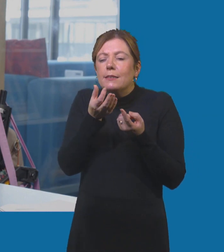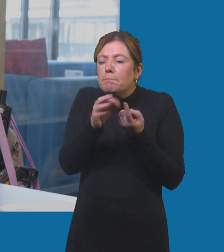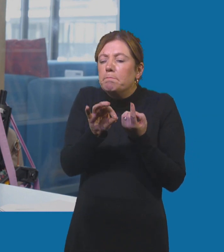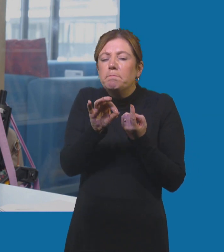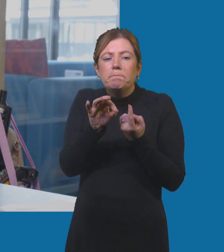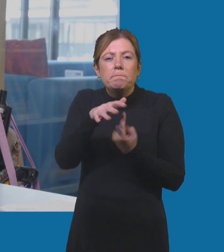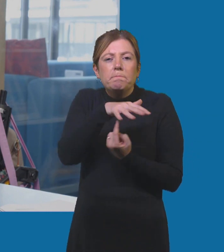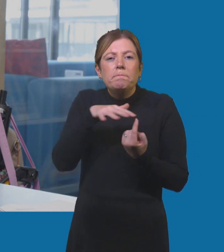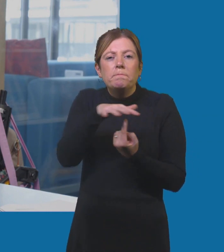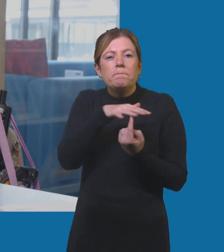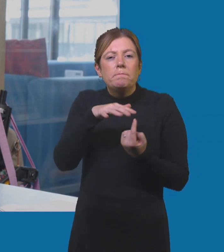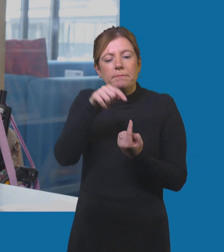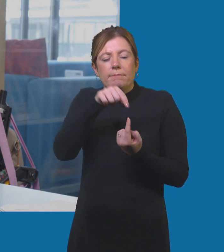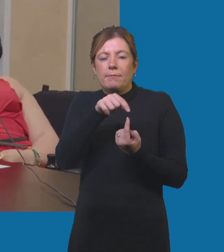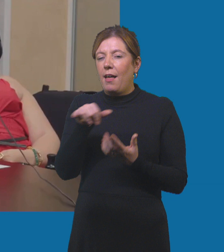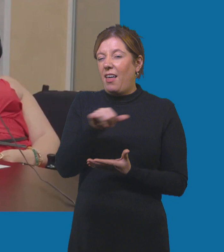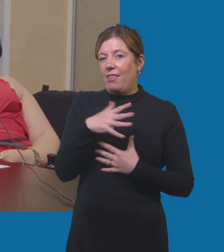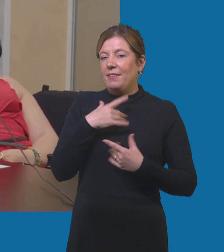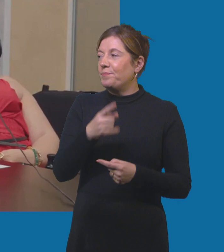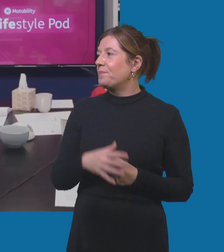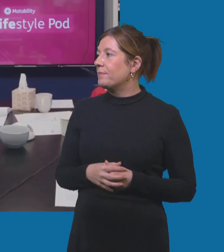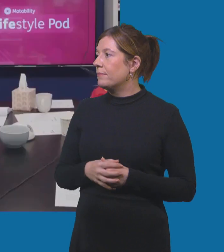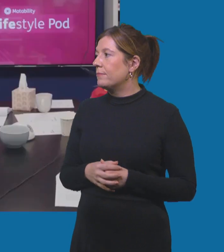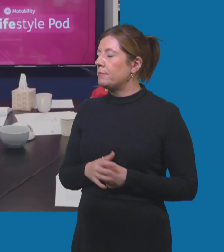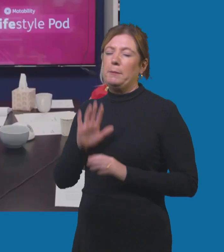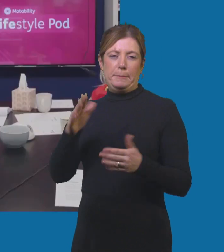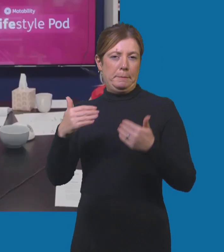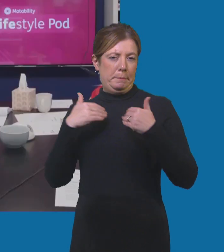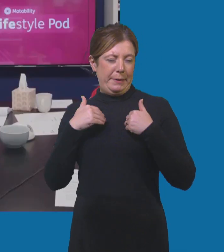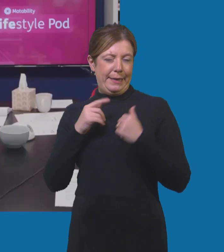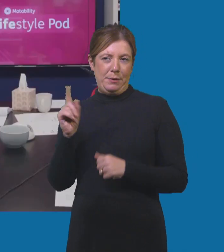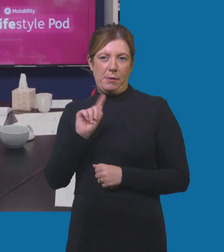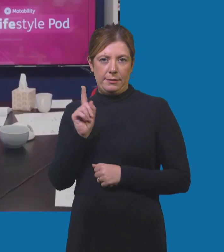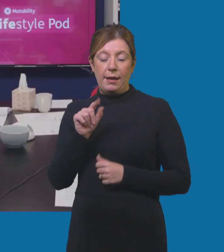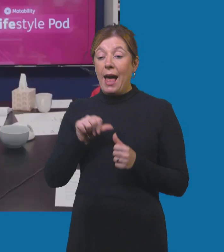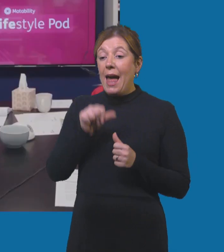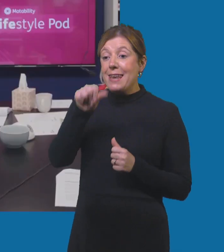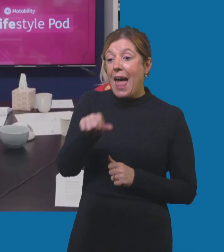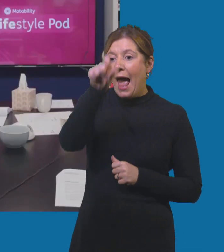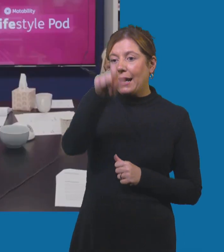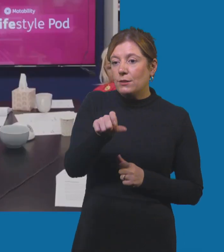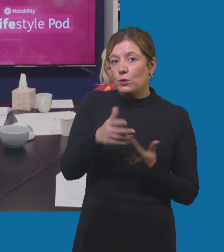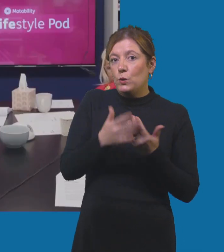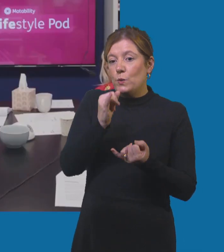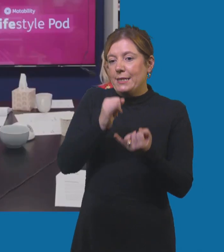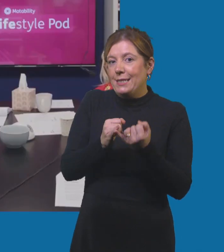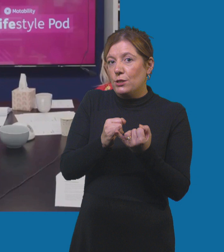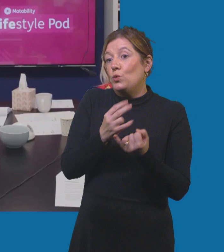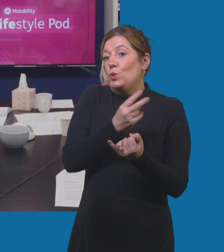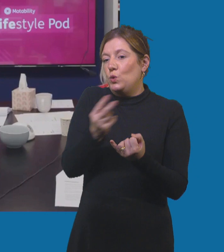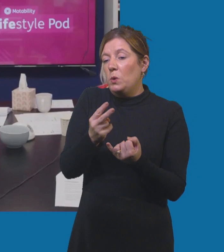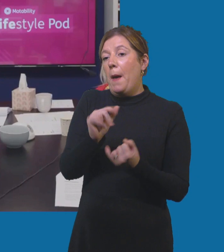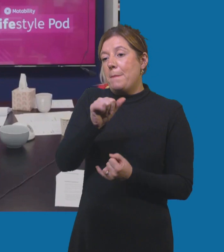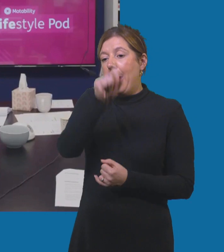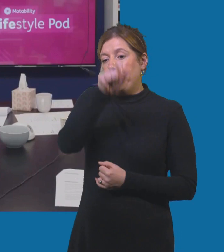and philosophical. Okay, so I'm going to assume that if the next guest was born with a disability or acquired it